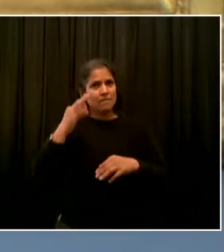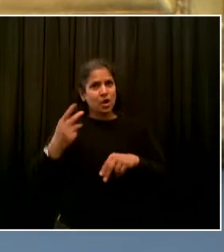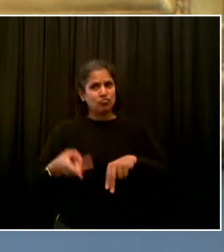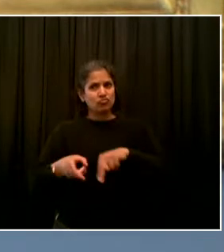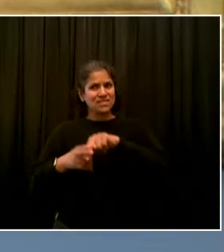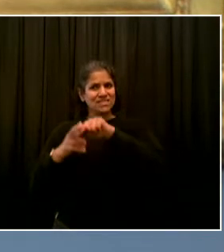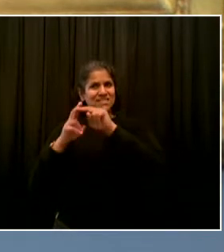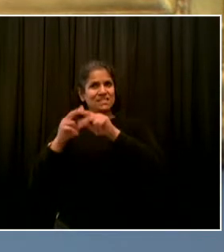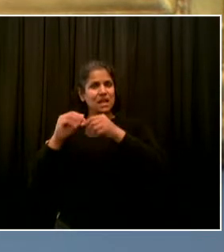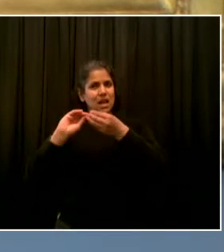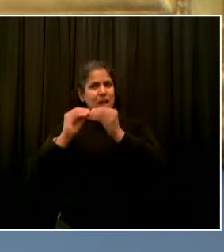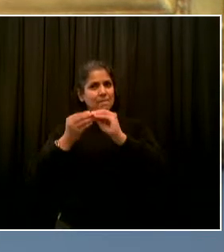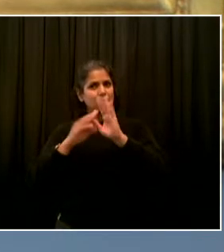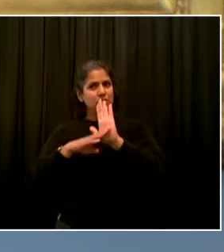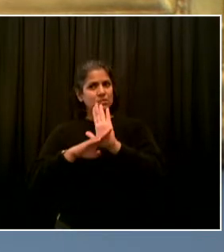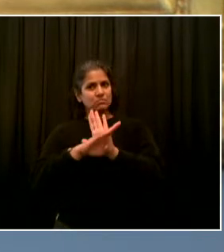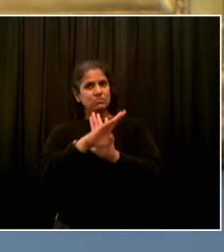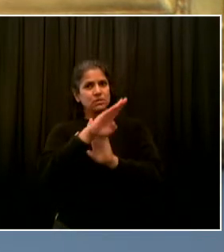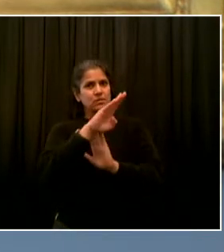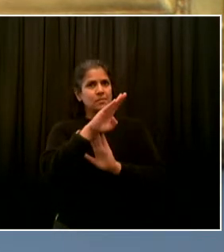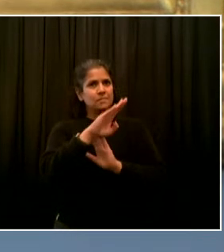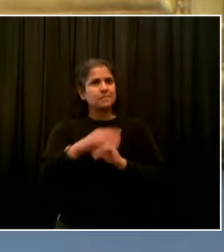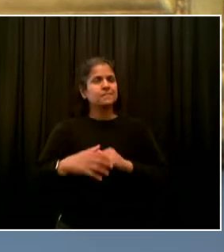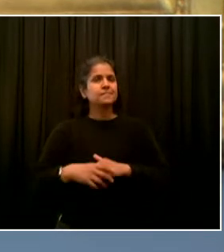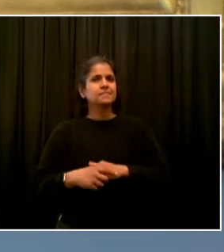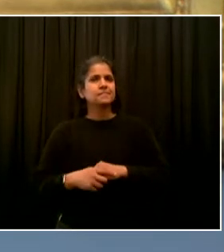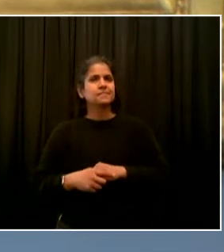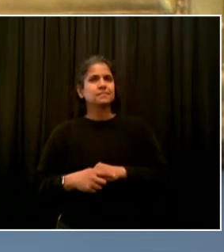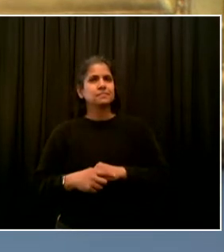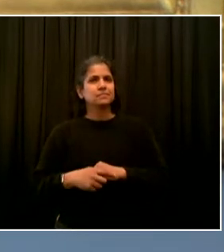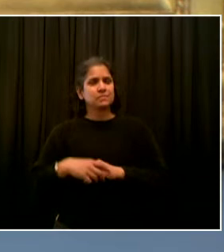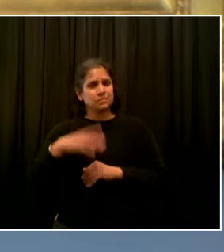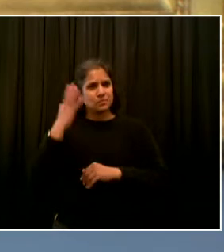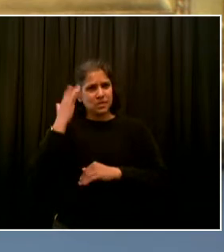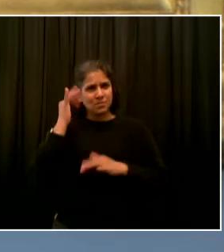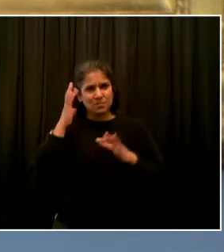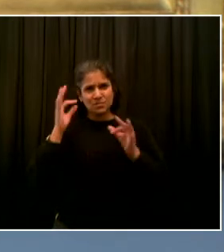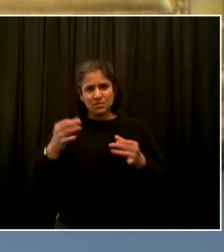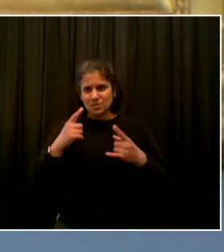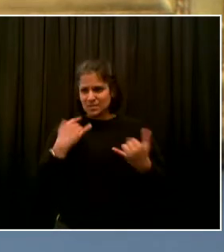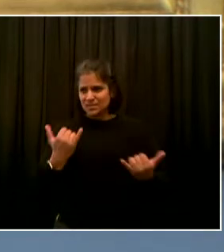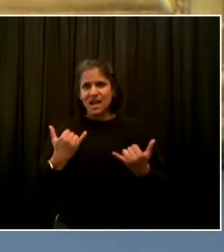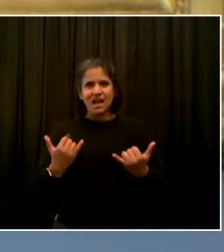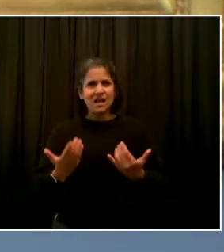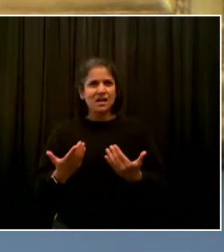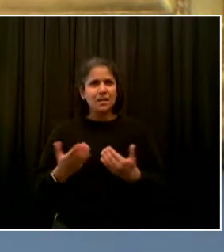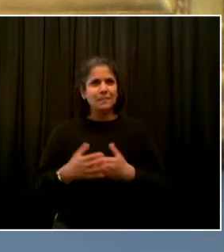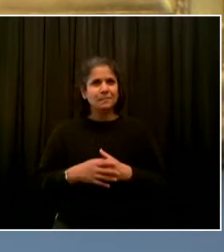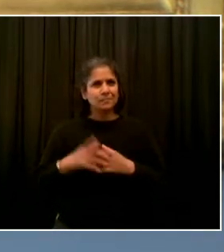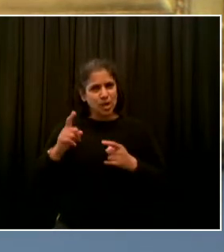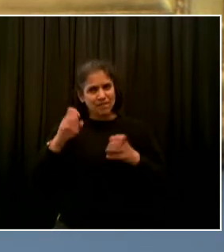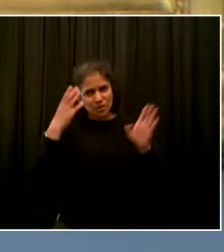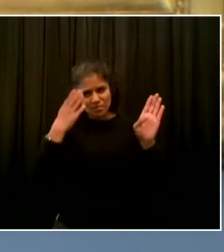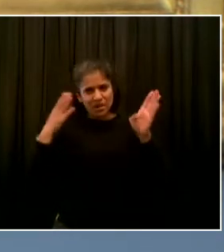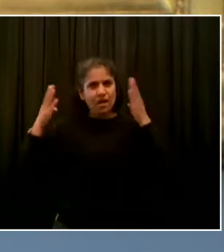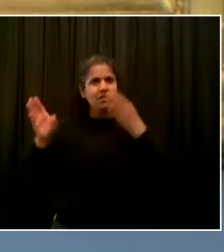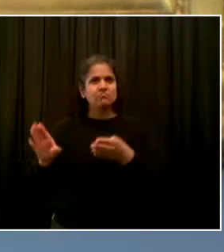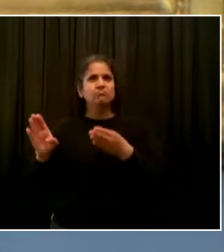uptick is, what you're seeing, and why you decided that this is the time to pivot in this group.